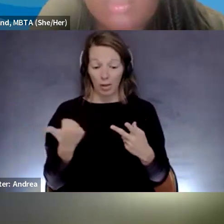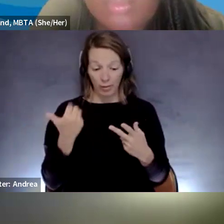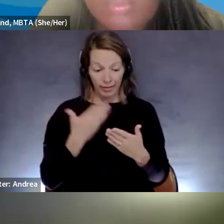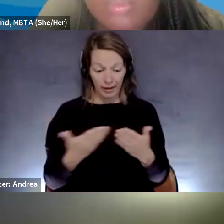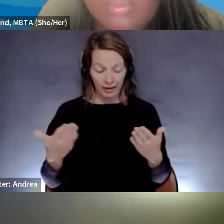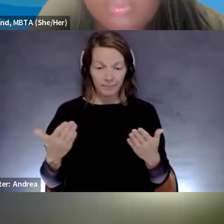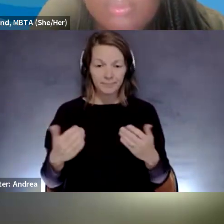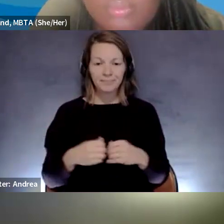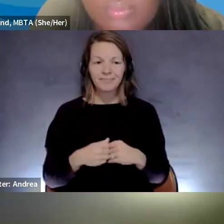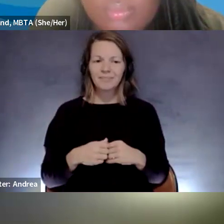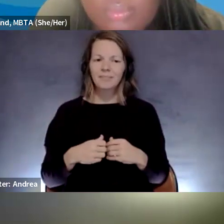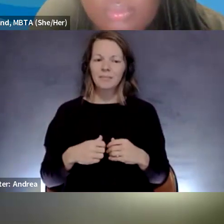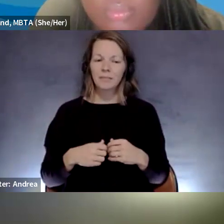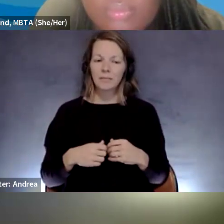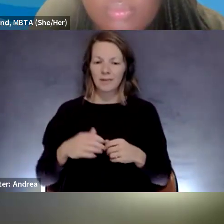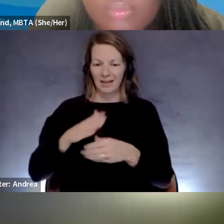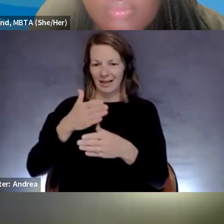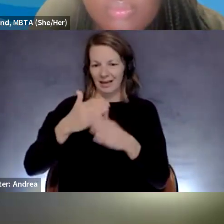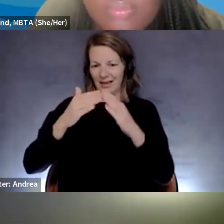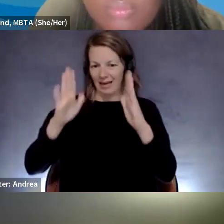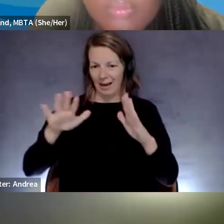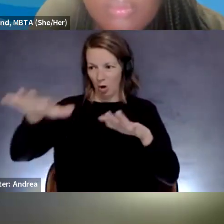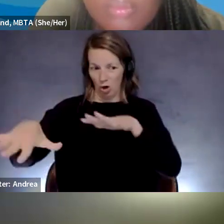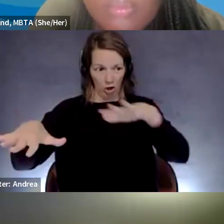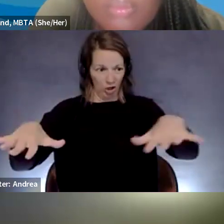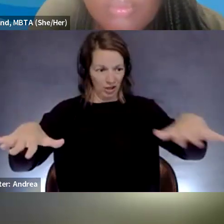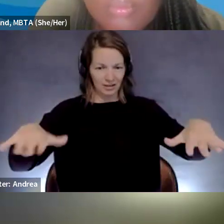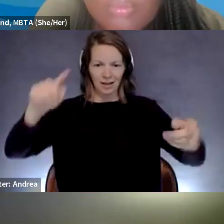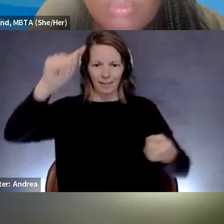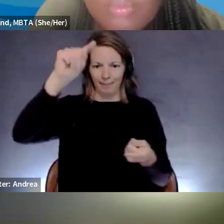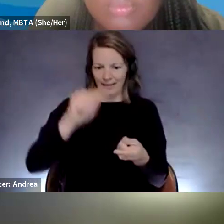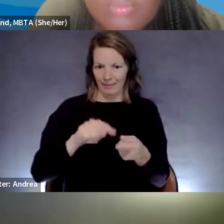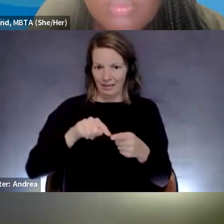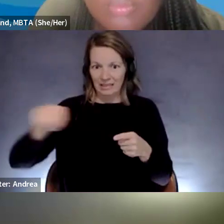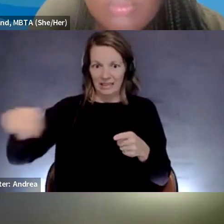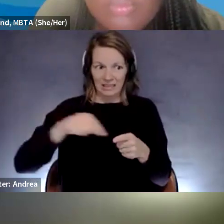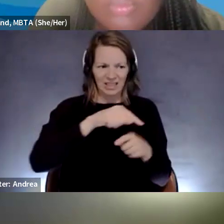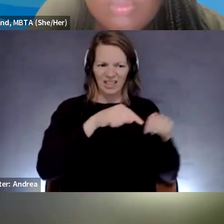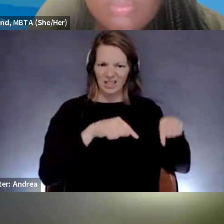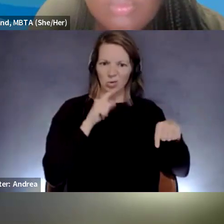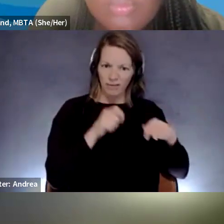to minimize distances from neighborhoods. This was the site that was it had the furthest distance.